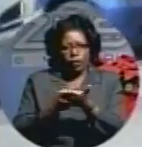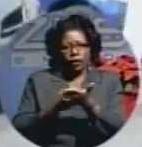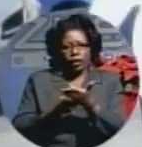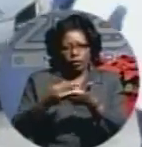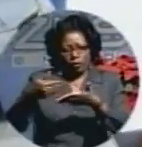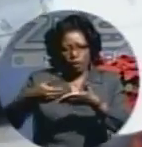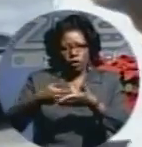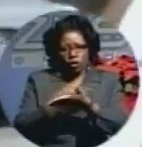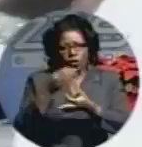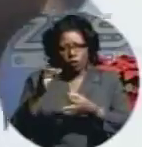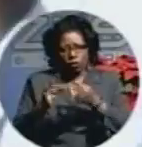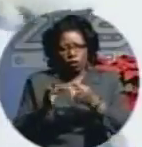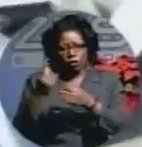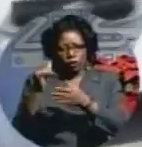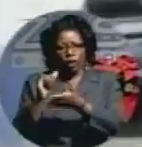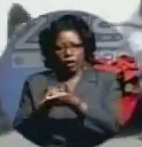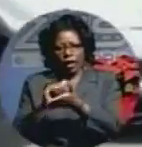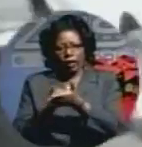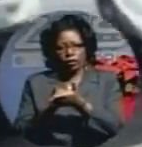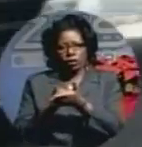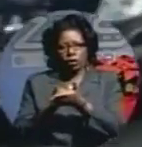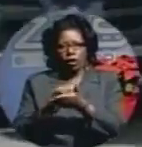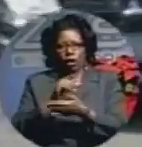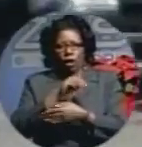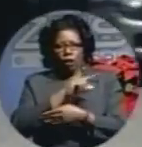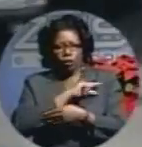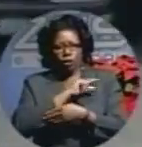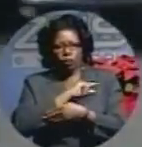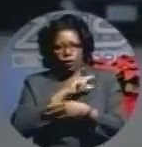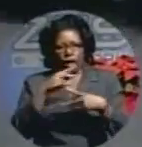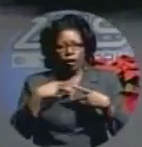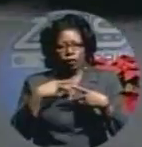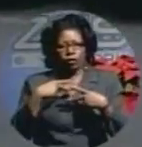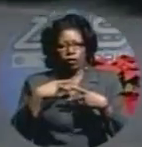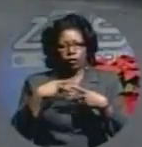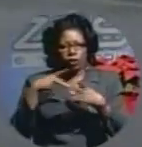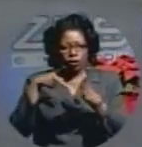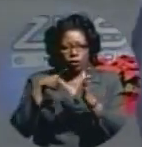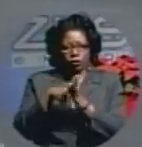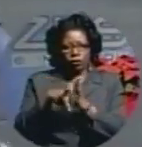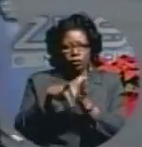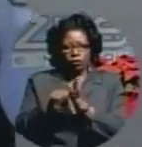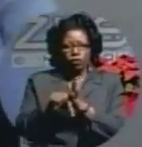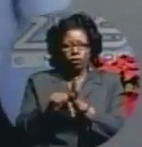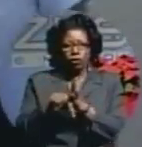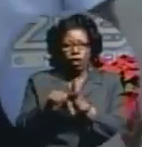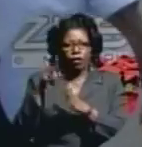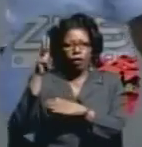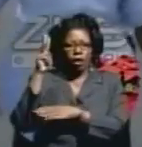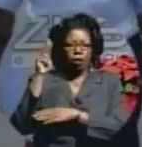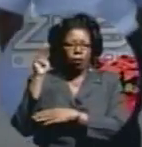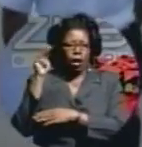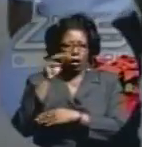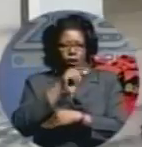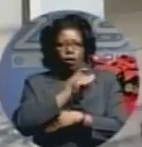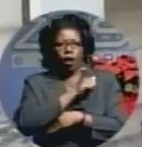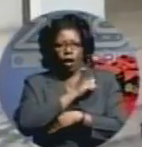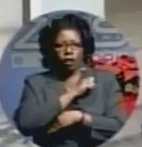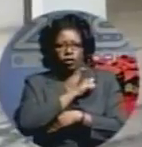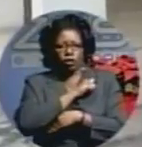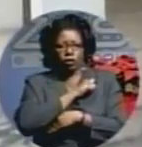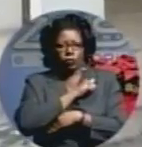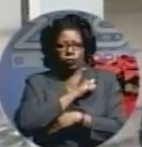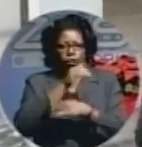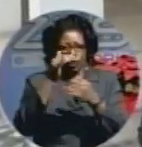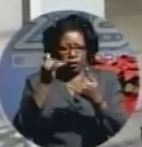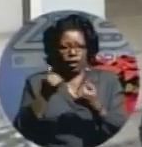trial. Goodman is also expected to stand trial next April for the murder of Marco Archer. In the meantime, 37-year-old Kofi Goodman